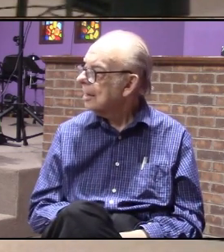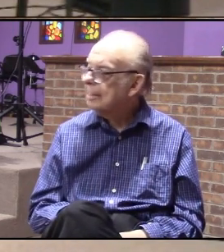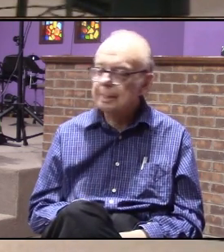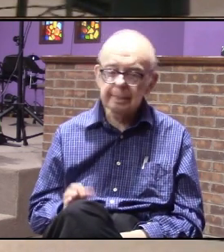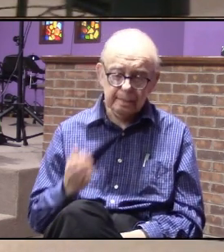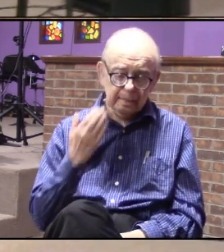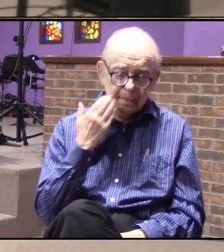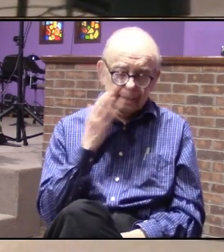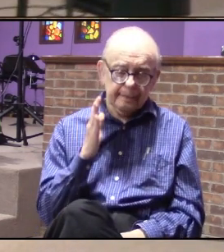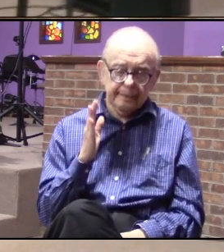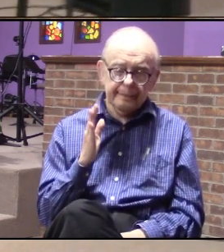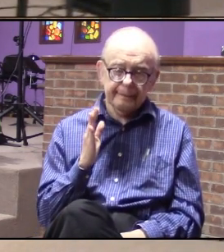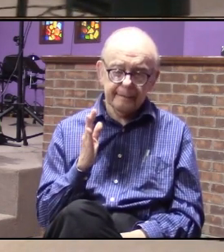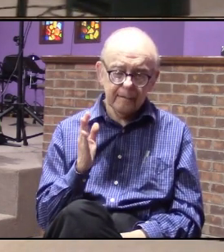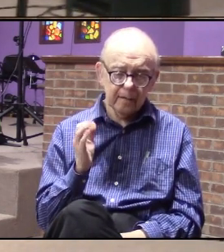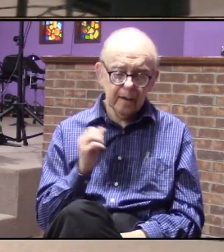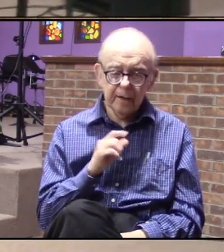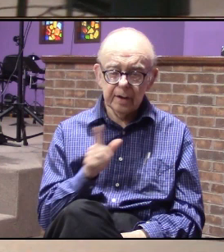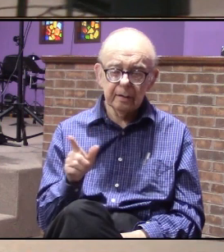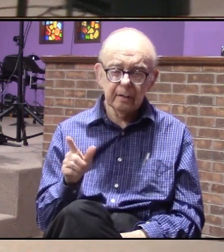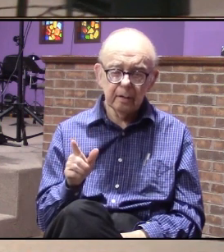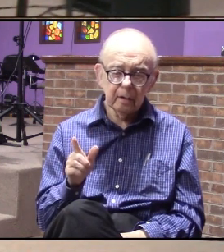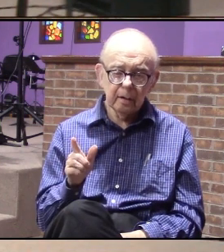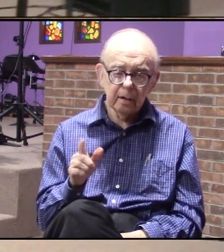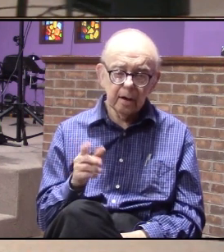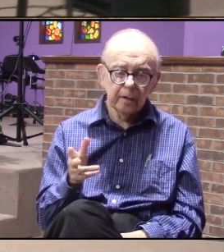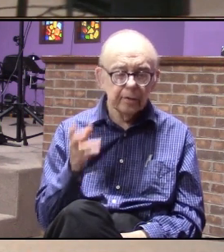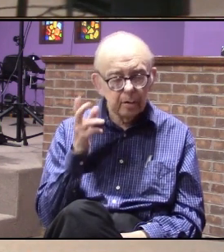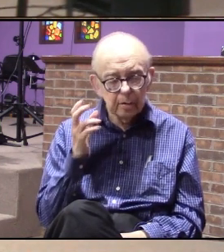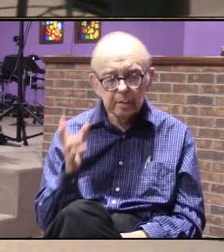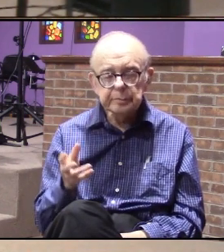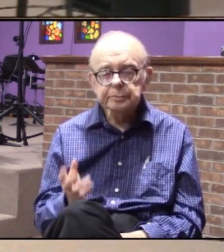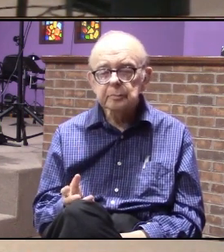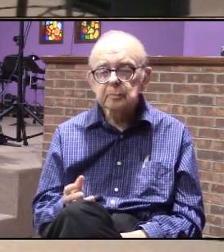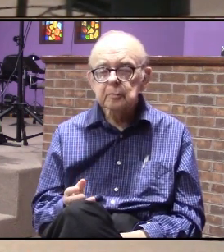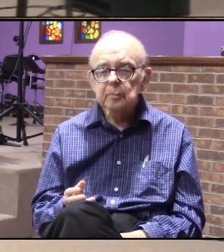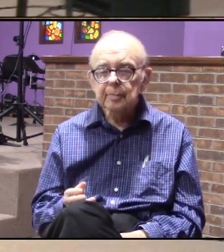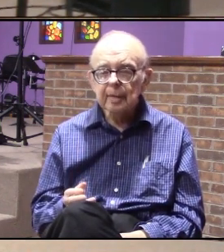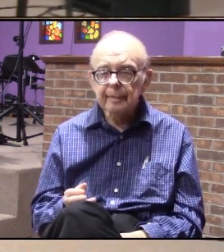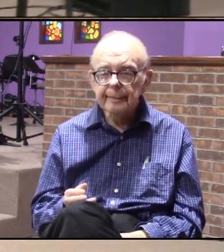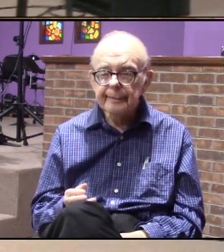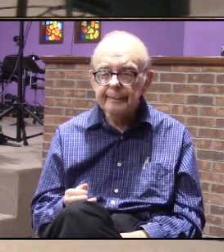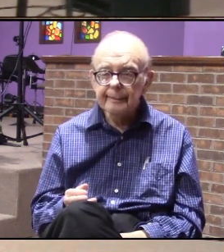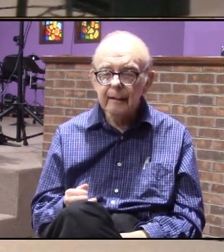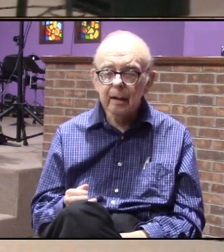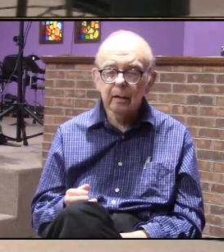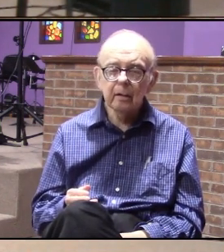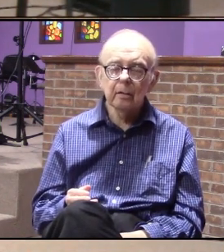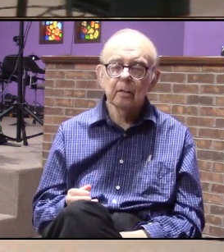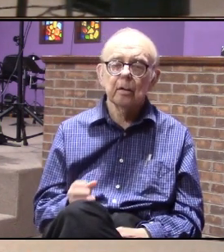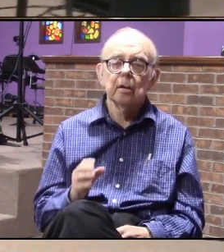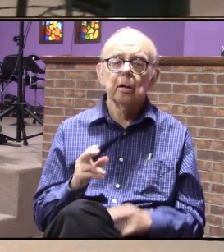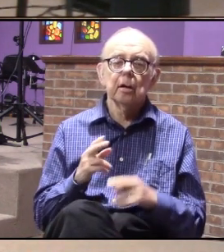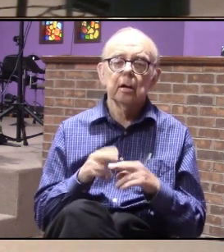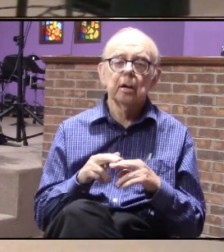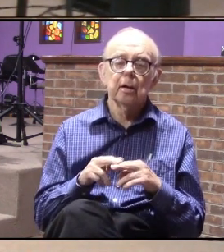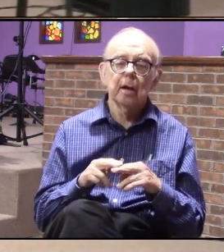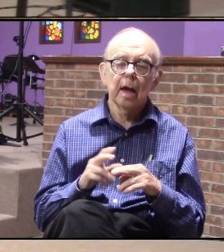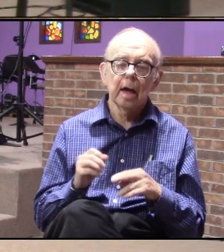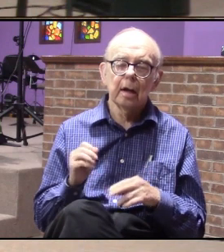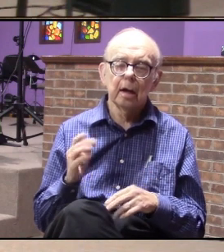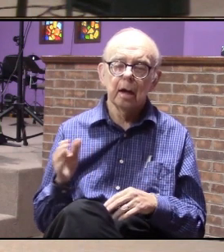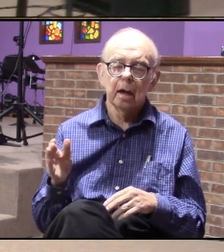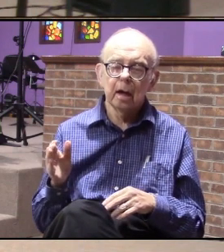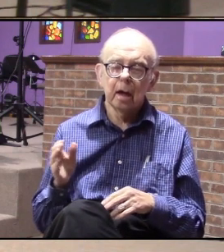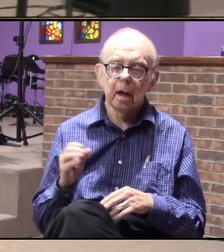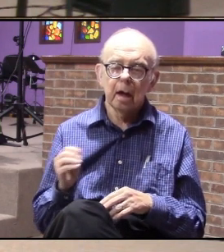I don't know, have any of you all ever heard of the salt, the tree, and